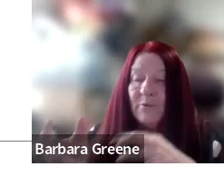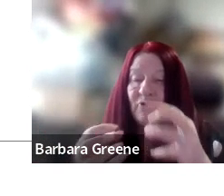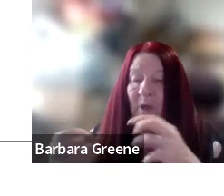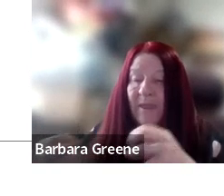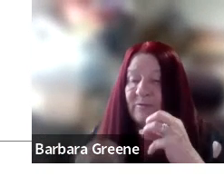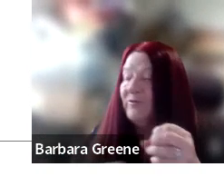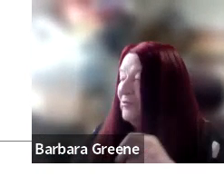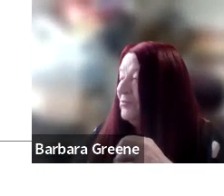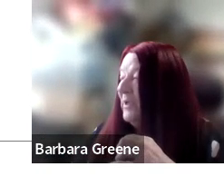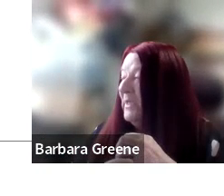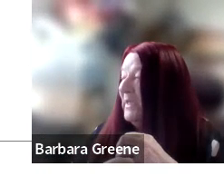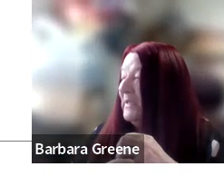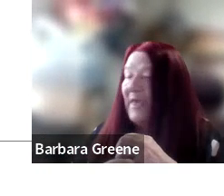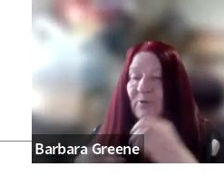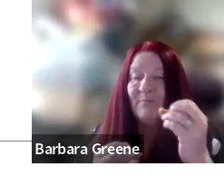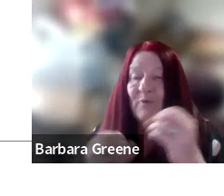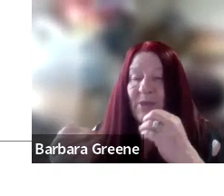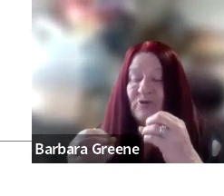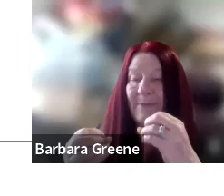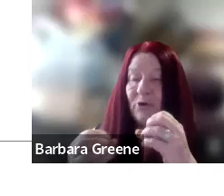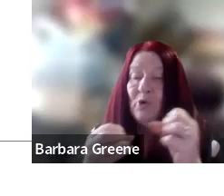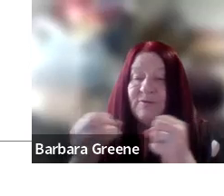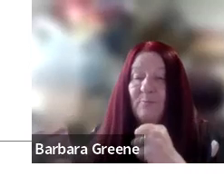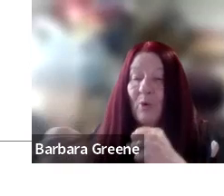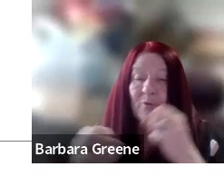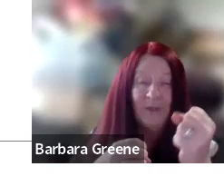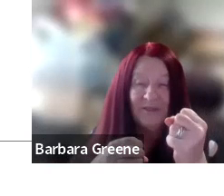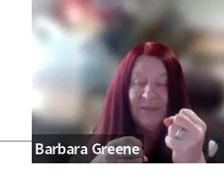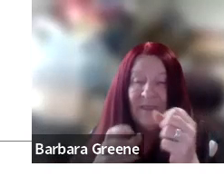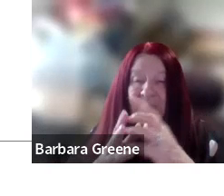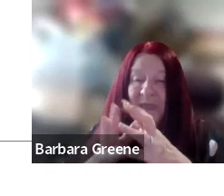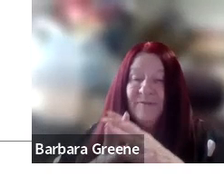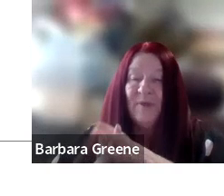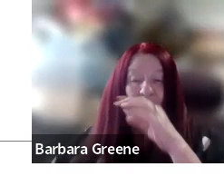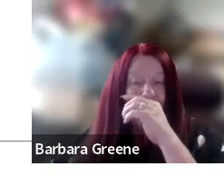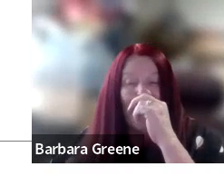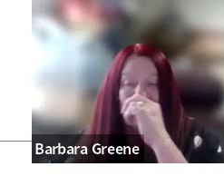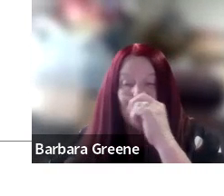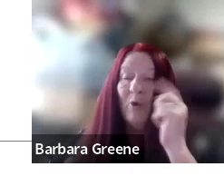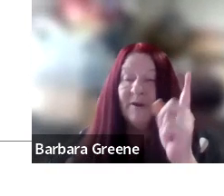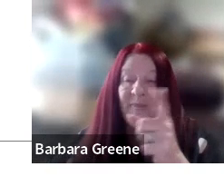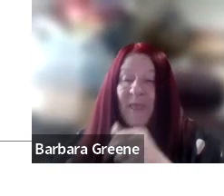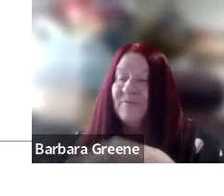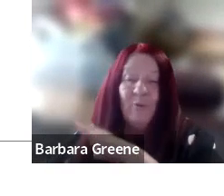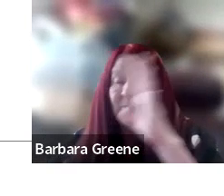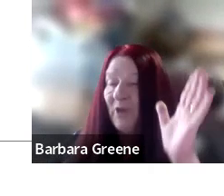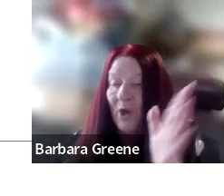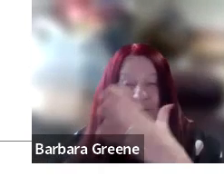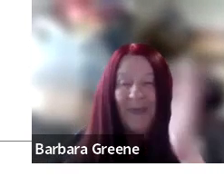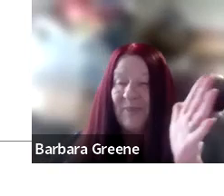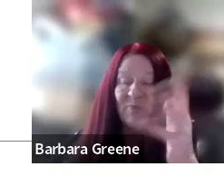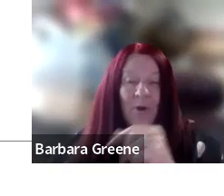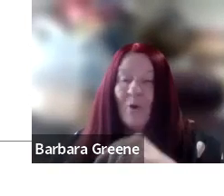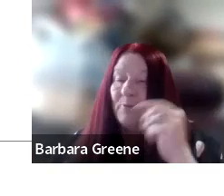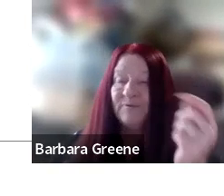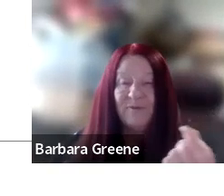while we were trying to gather information about who could support when. And so that was one of the things, and we've been talking